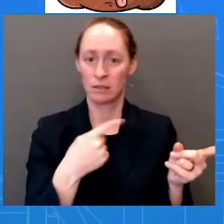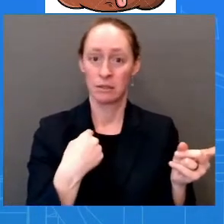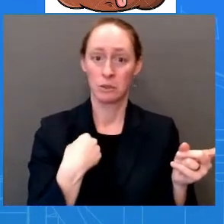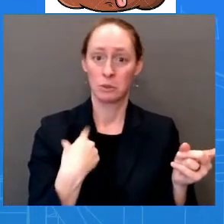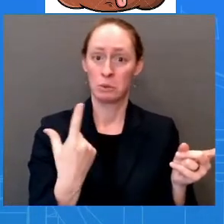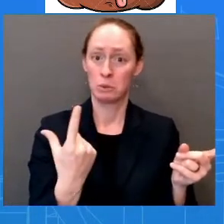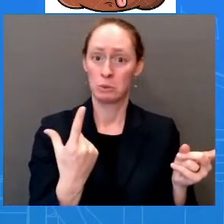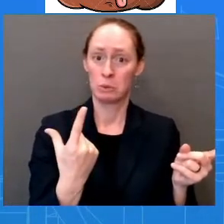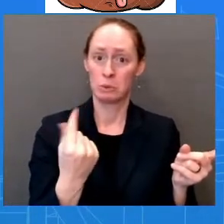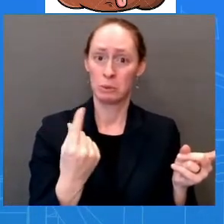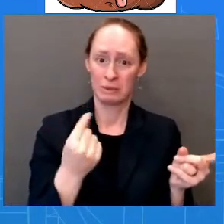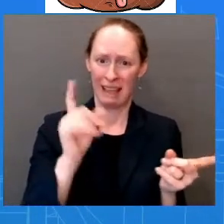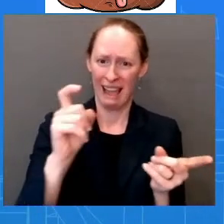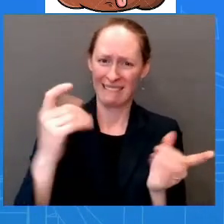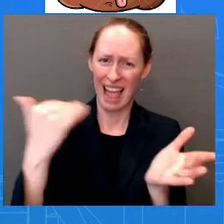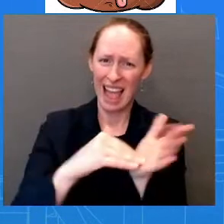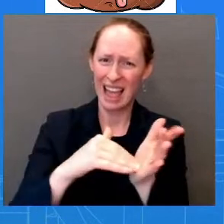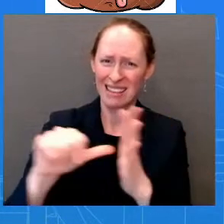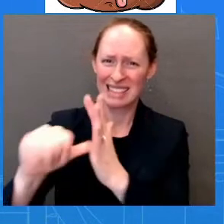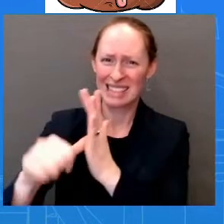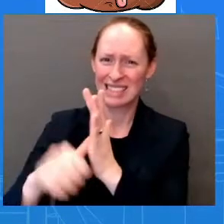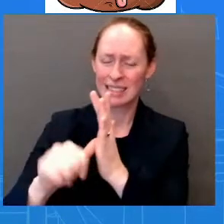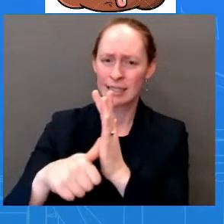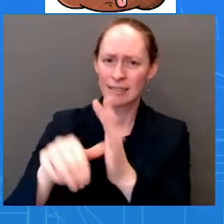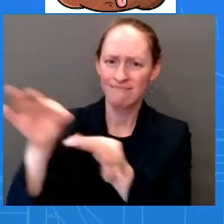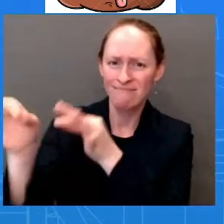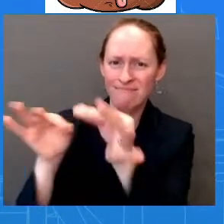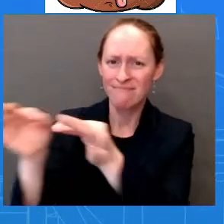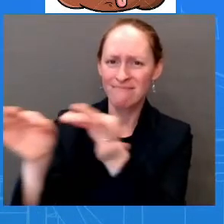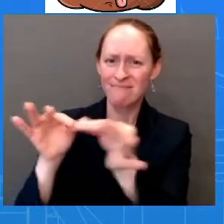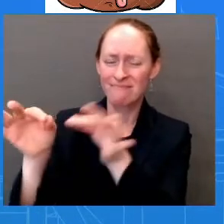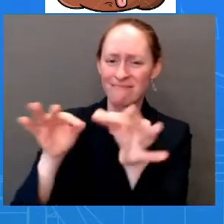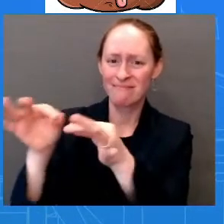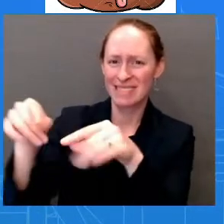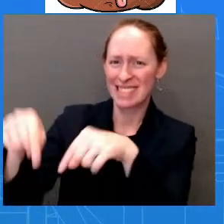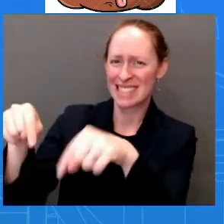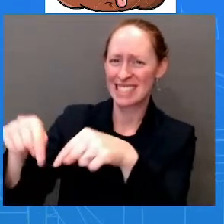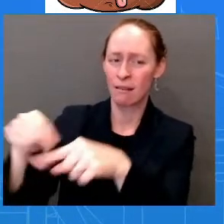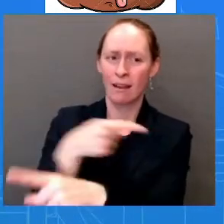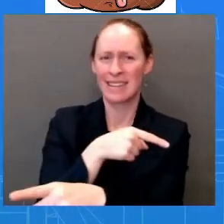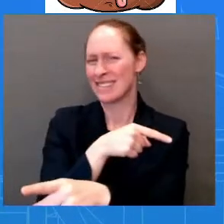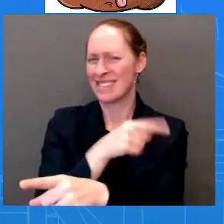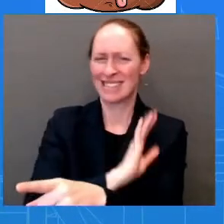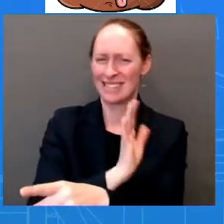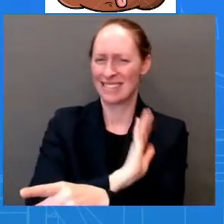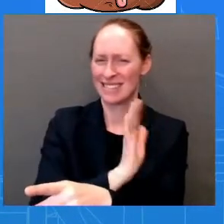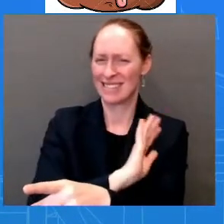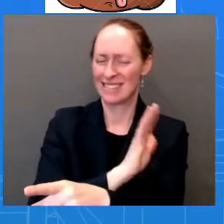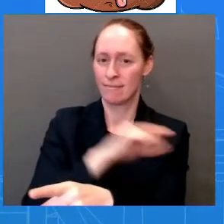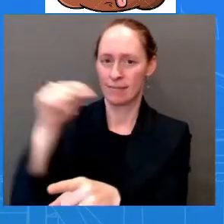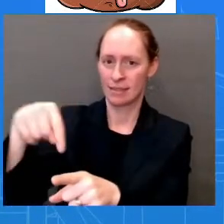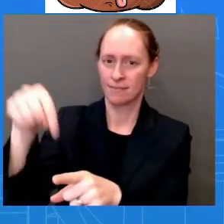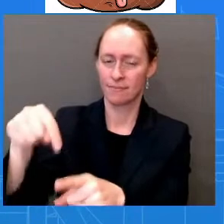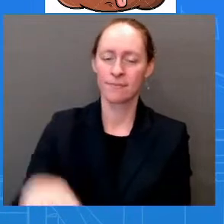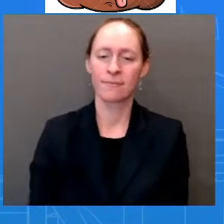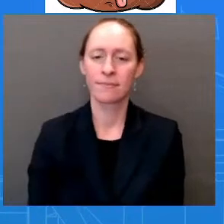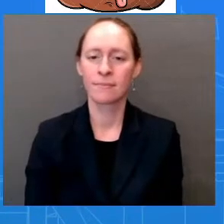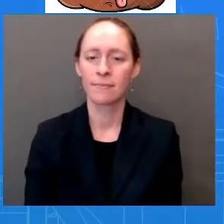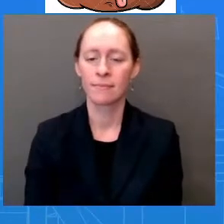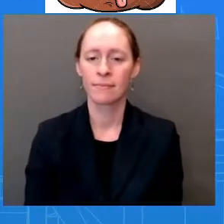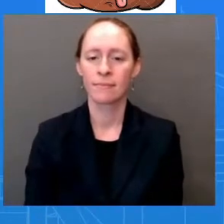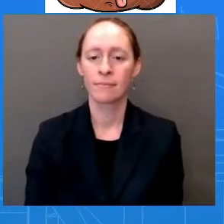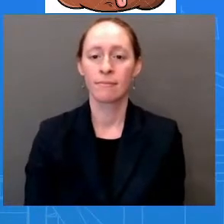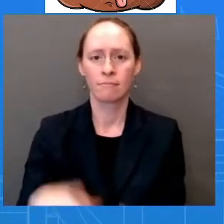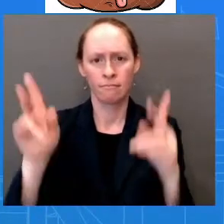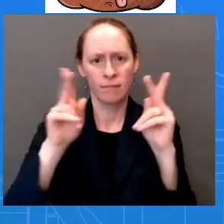correct information. The people who have correct information, who take science seriously, who don't have